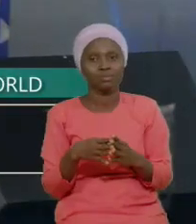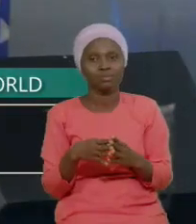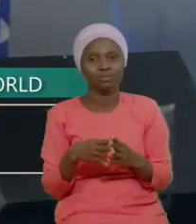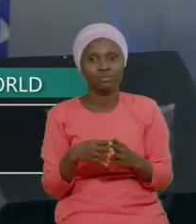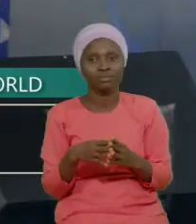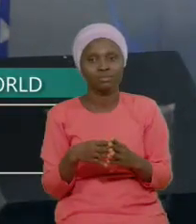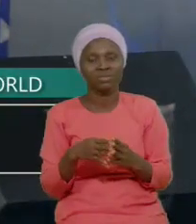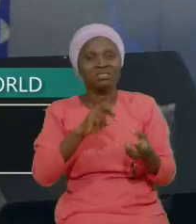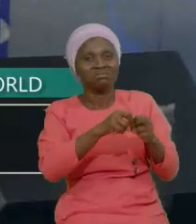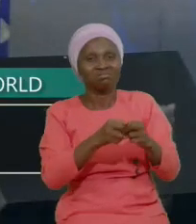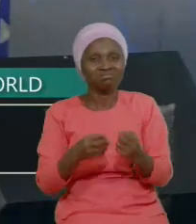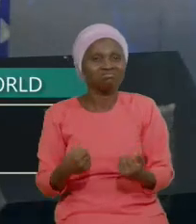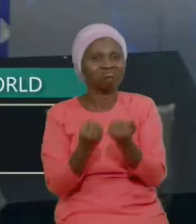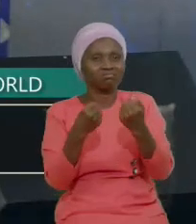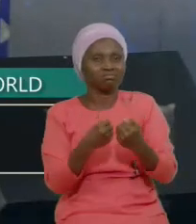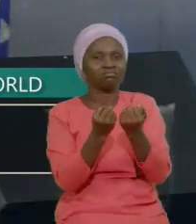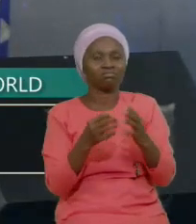Adversities and challenges,